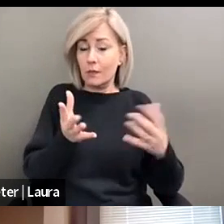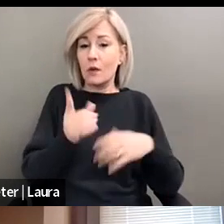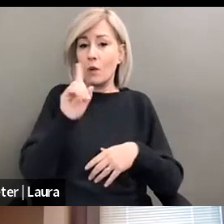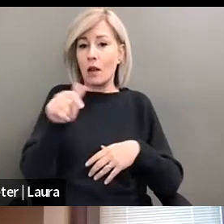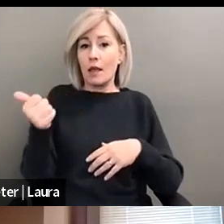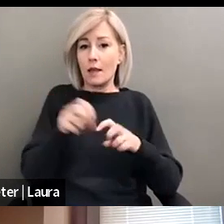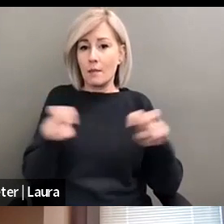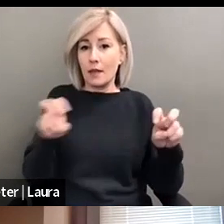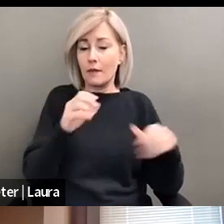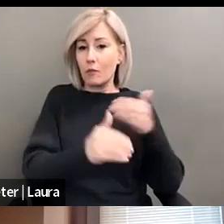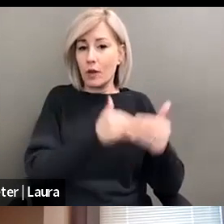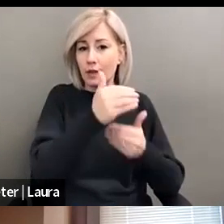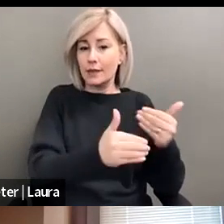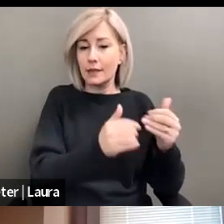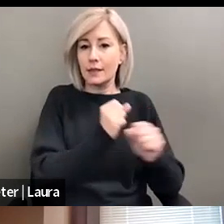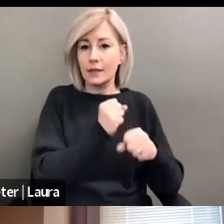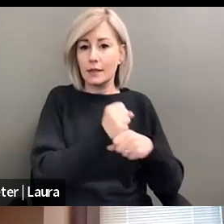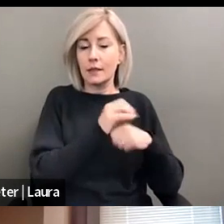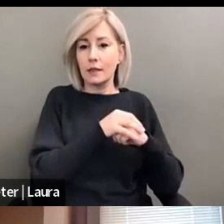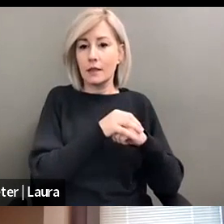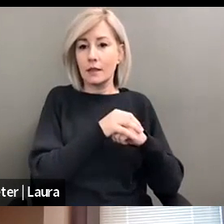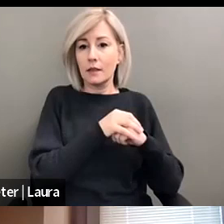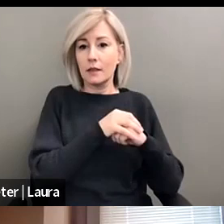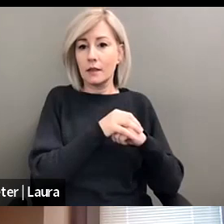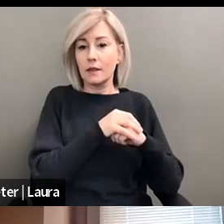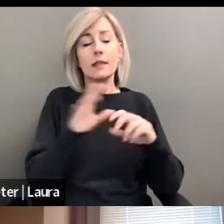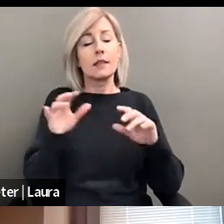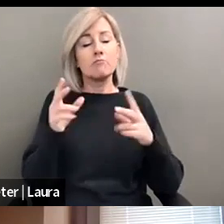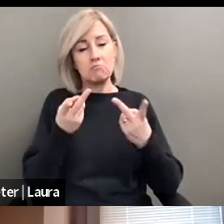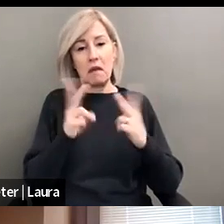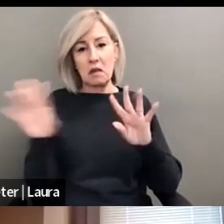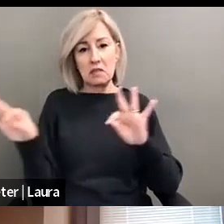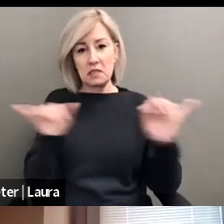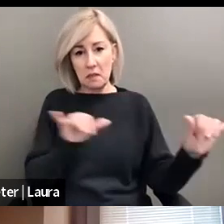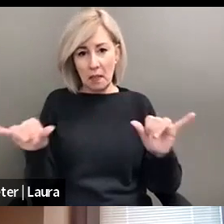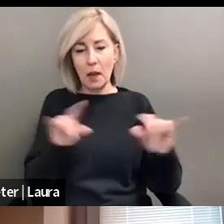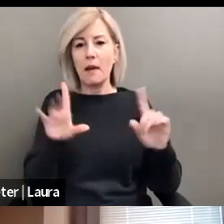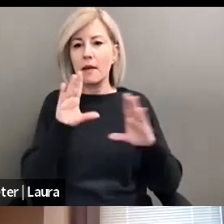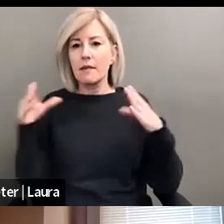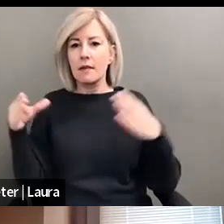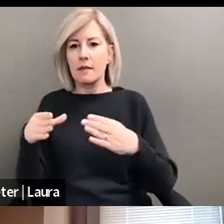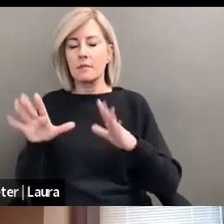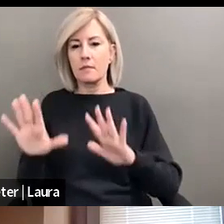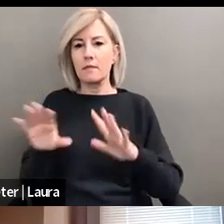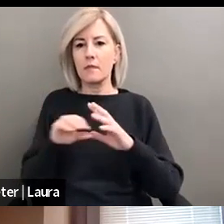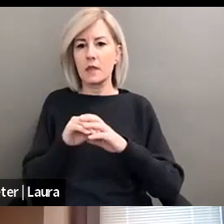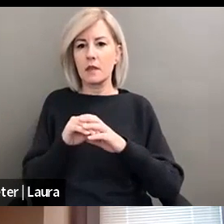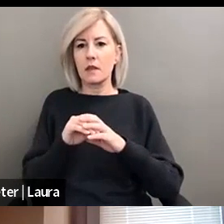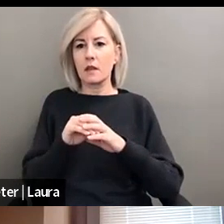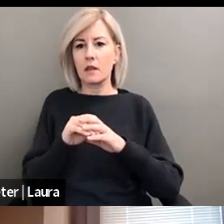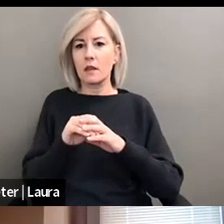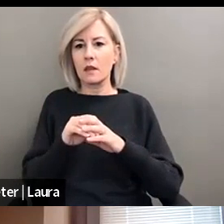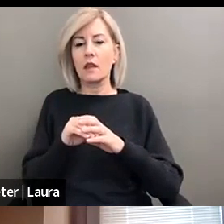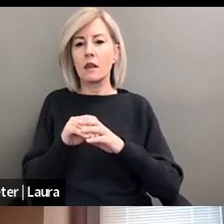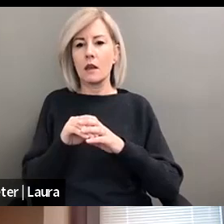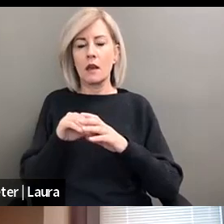panel we're in the process of creating. Is relatively similar to this, but I'll be focusing on local for members of city